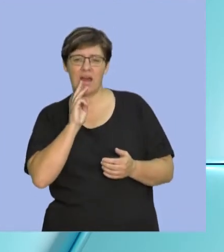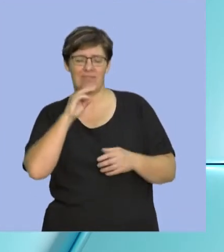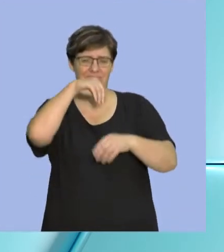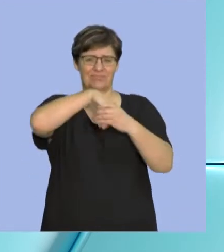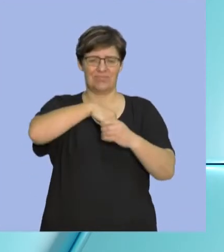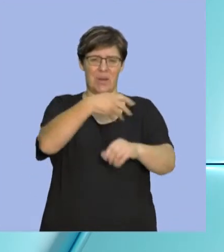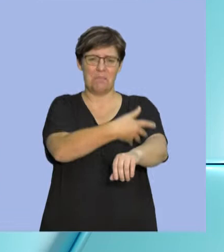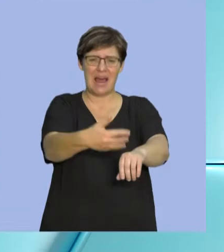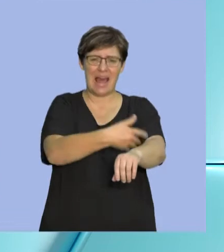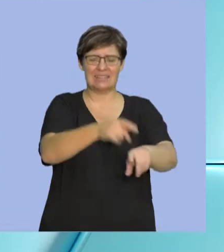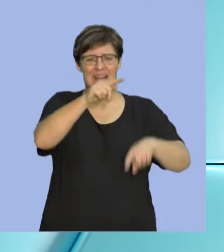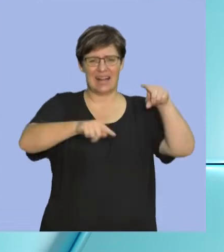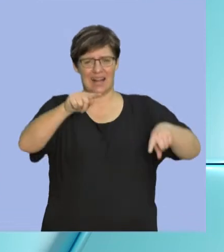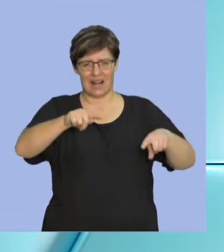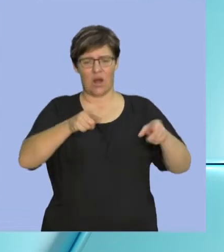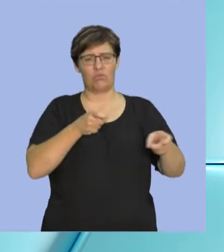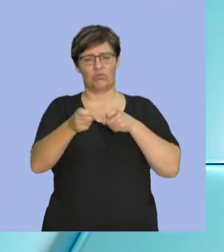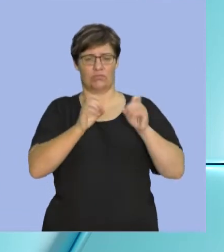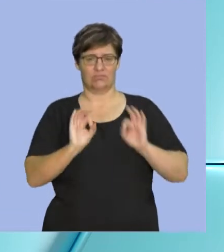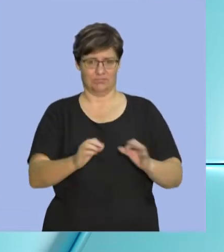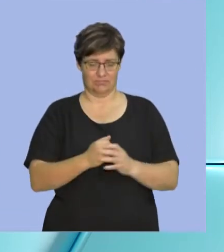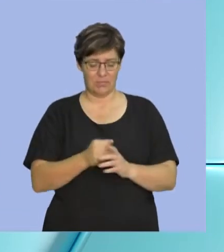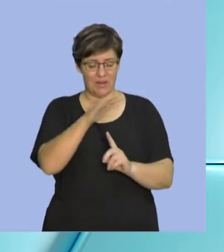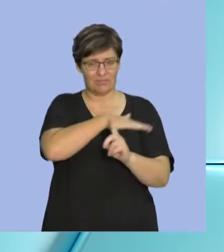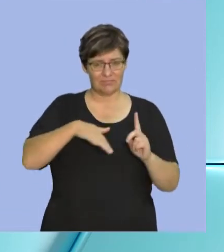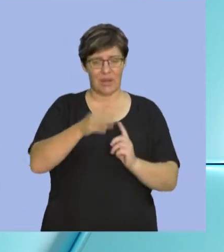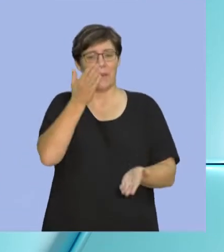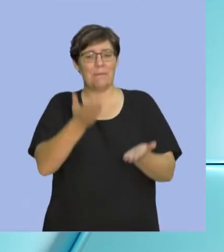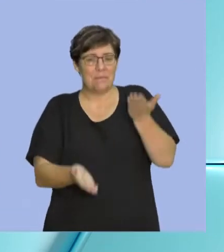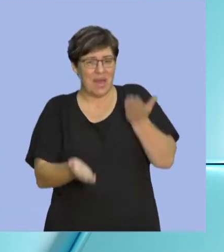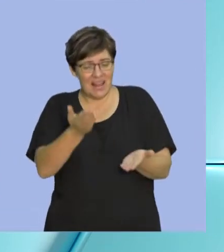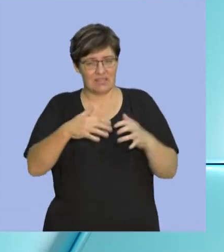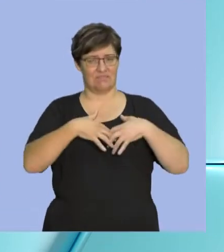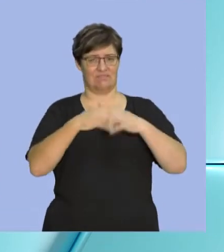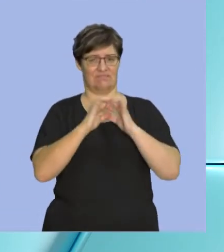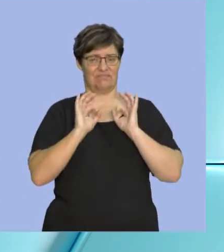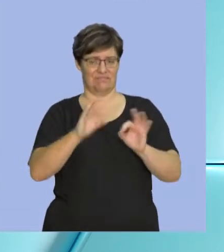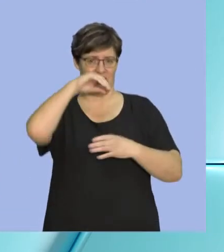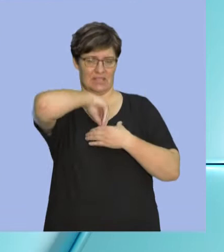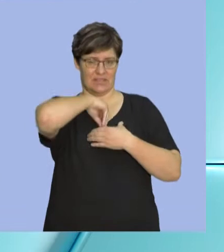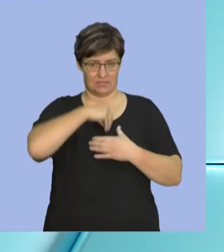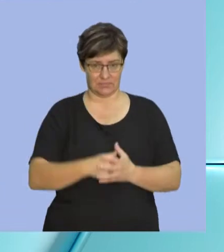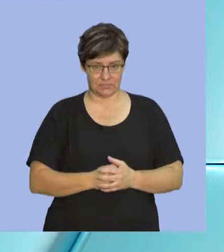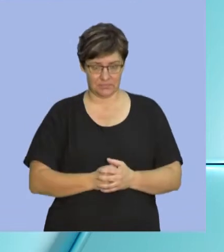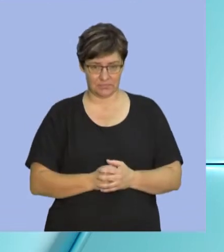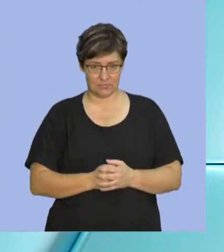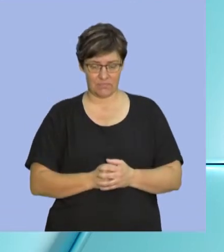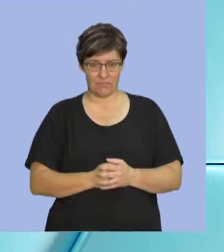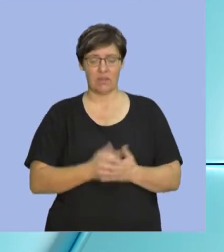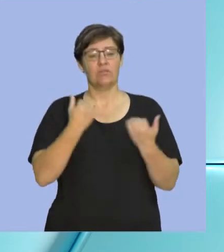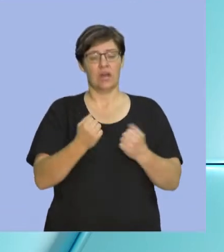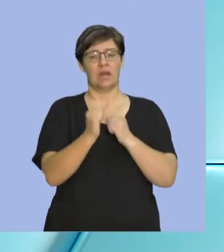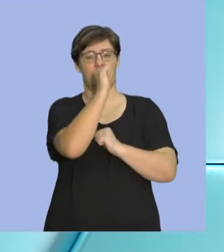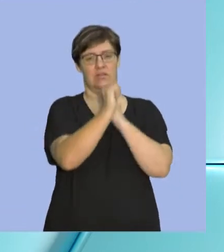these are all mechanisms of homeostasis where the balance is created. Today we're going to focus on the